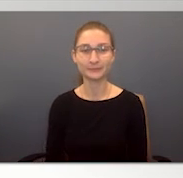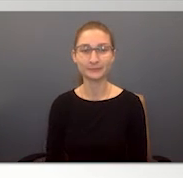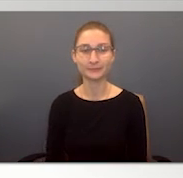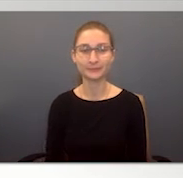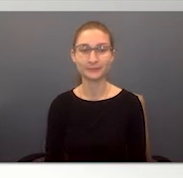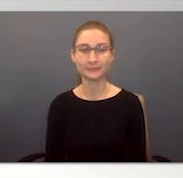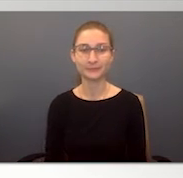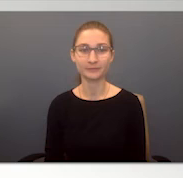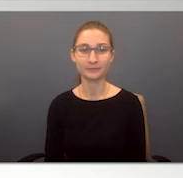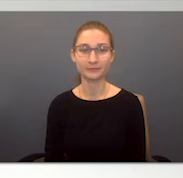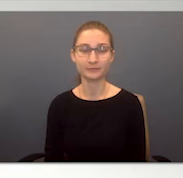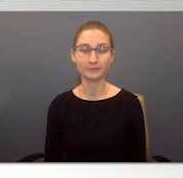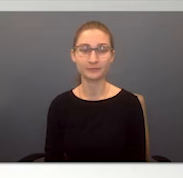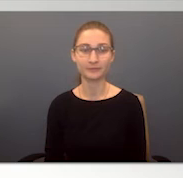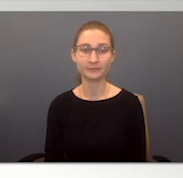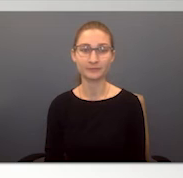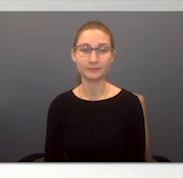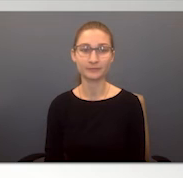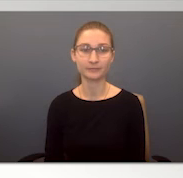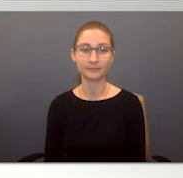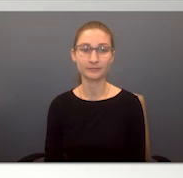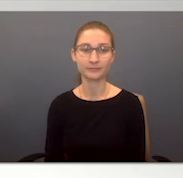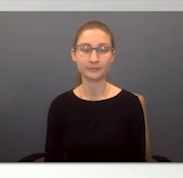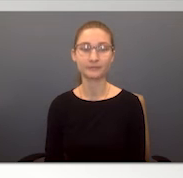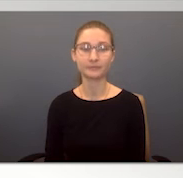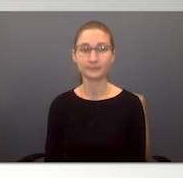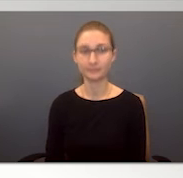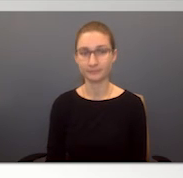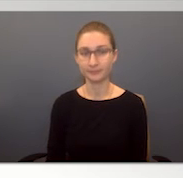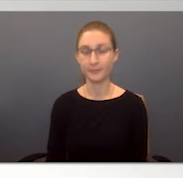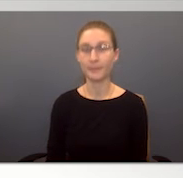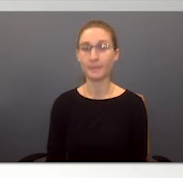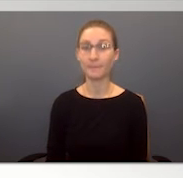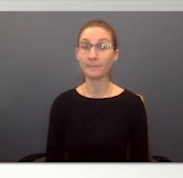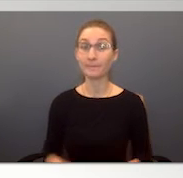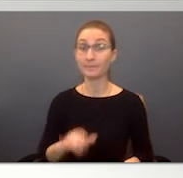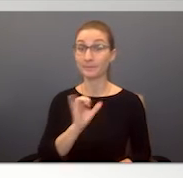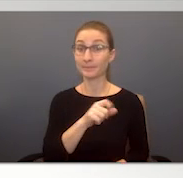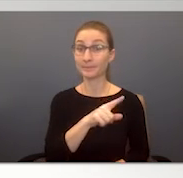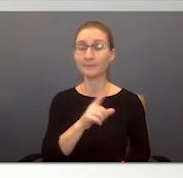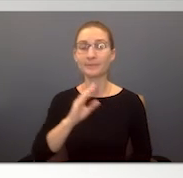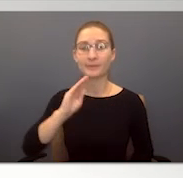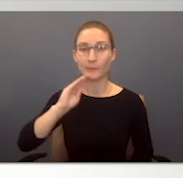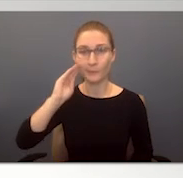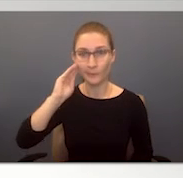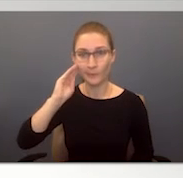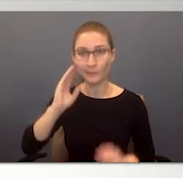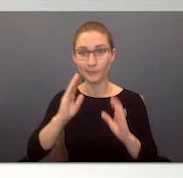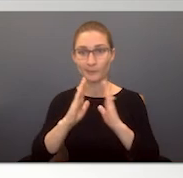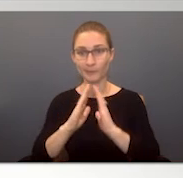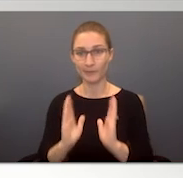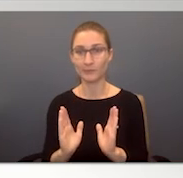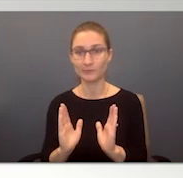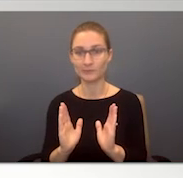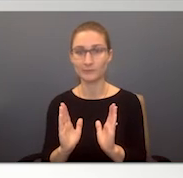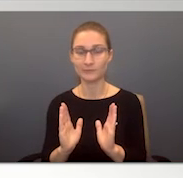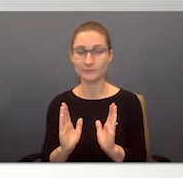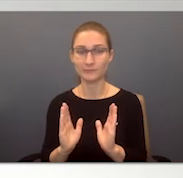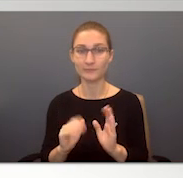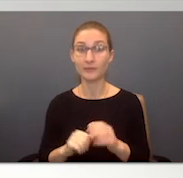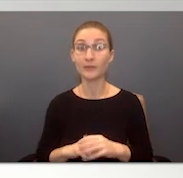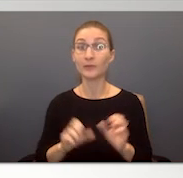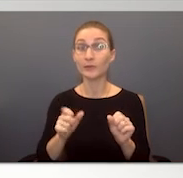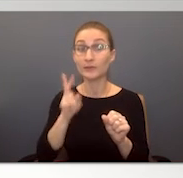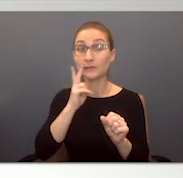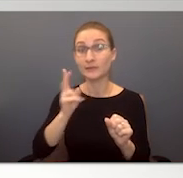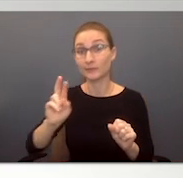Mi ayudante chiquito reparando en la casa y donde estábamos. Go ahead and go forward, please. That was our house, and the reason